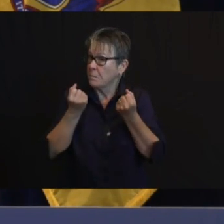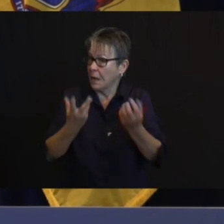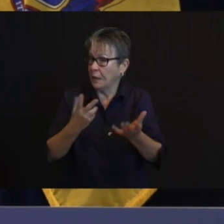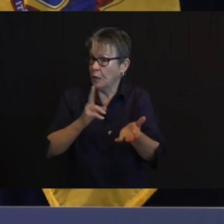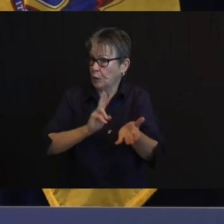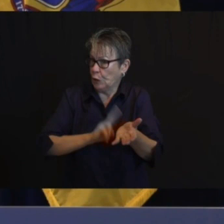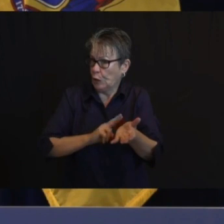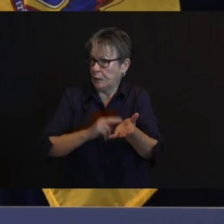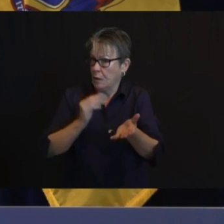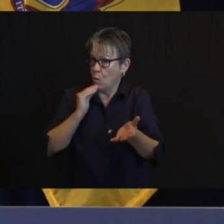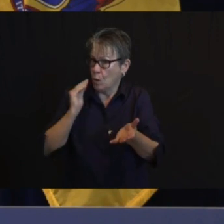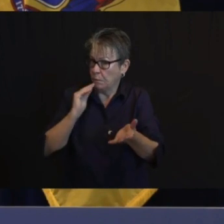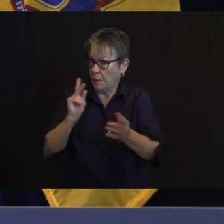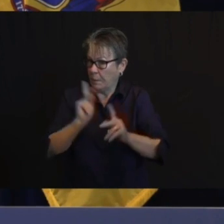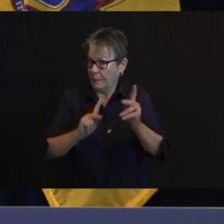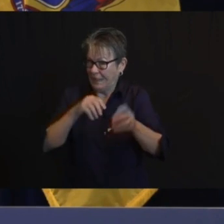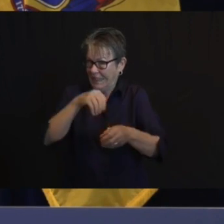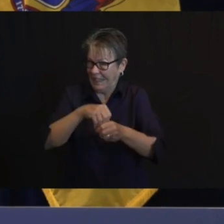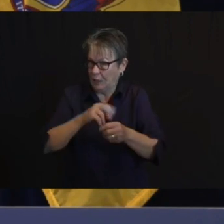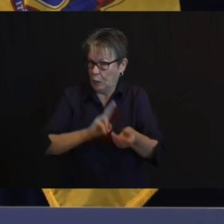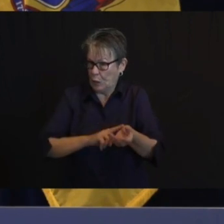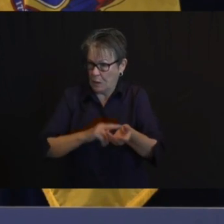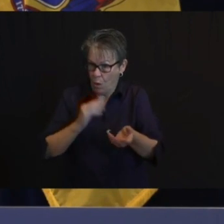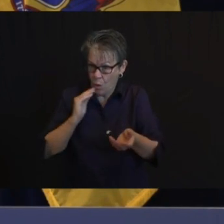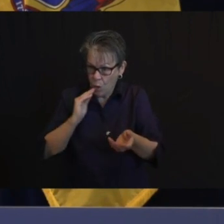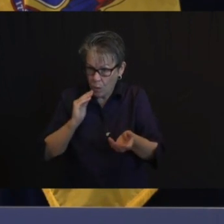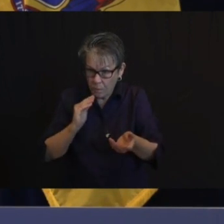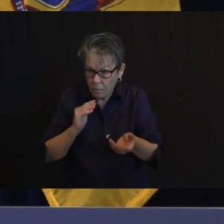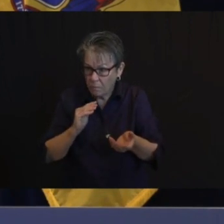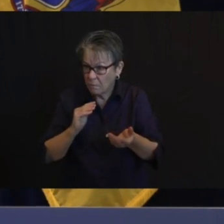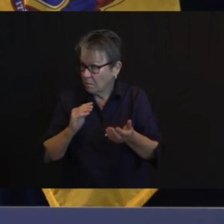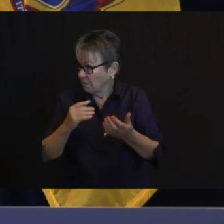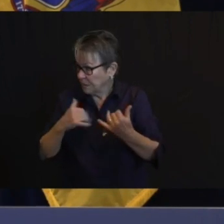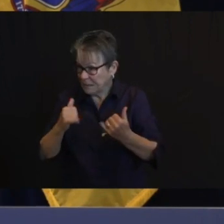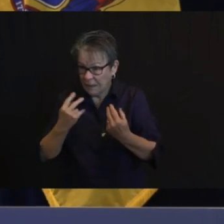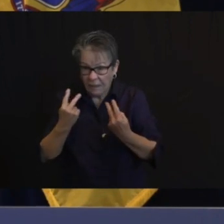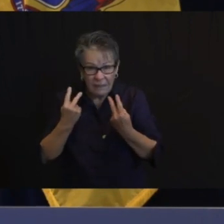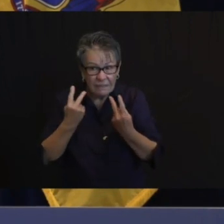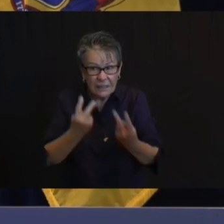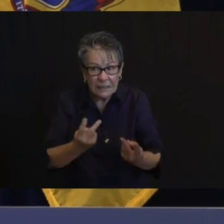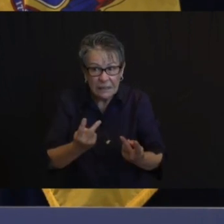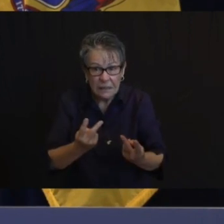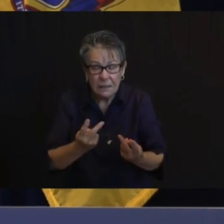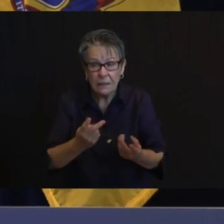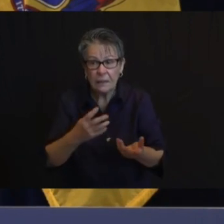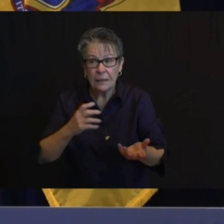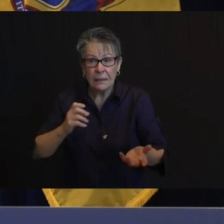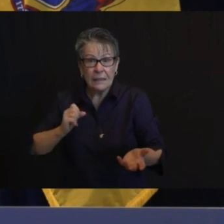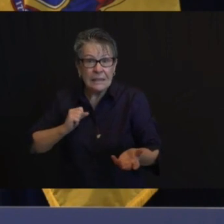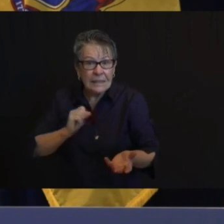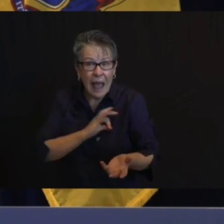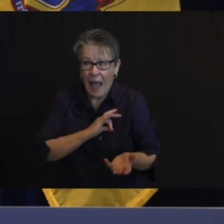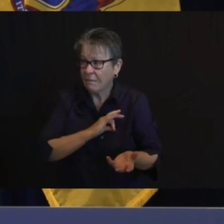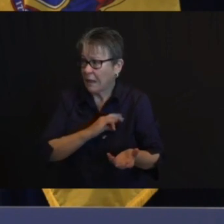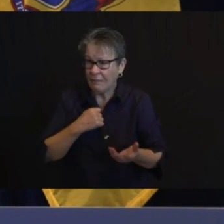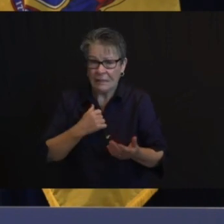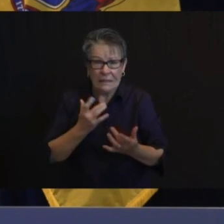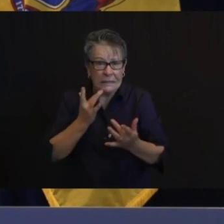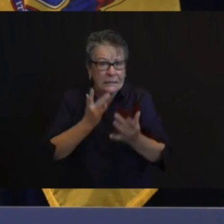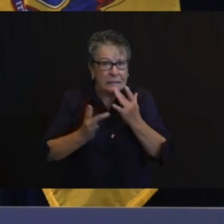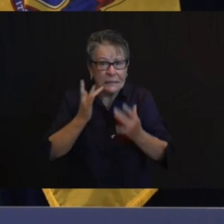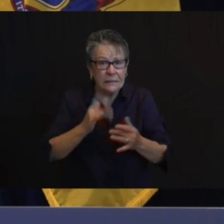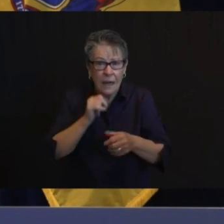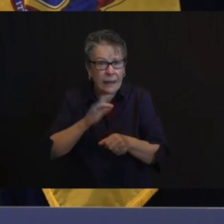How will this affect visits from family members, and is this causing staff shortages? Can you update us on what's happening at veterans' homes?